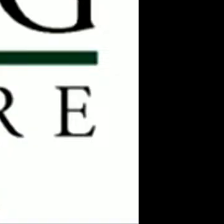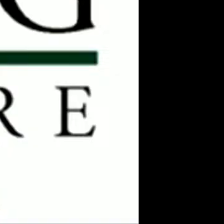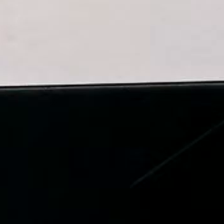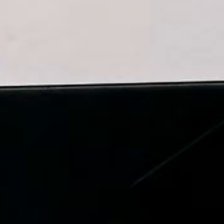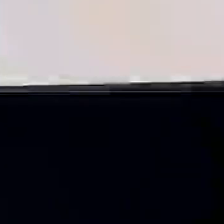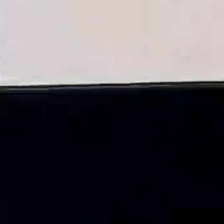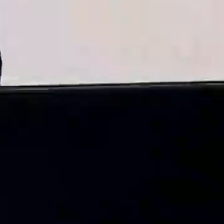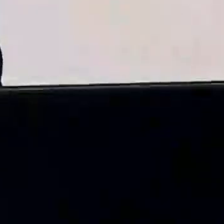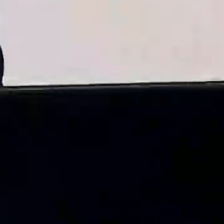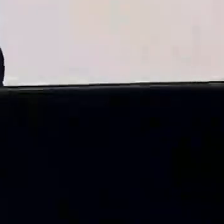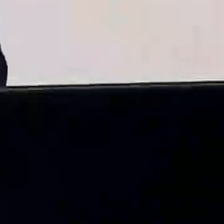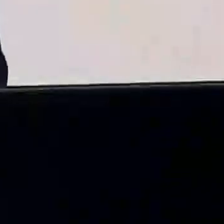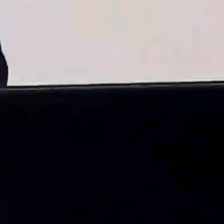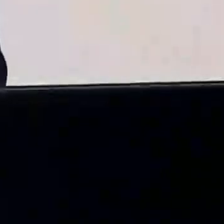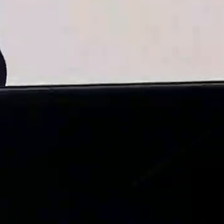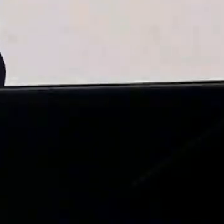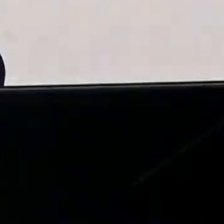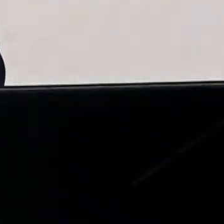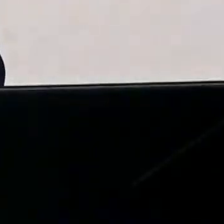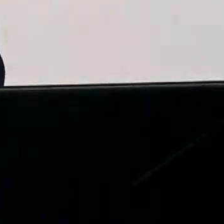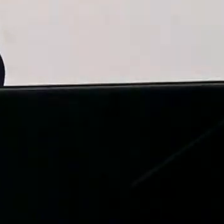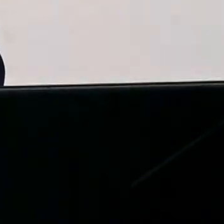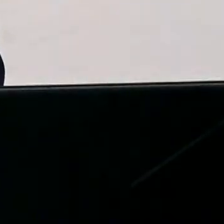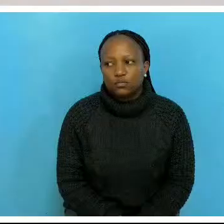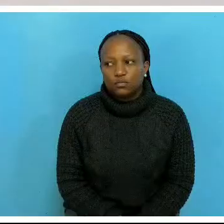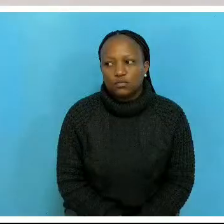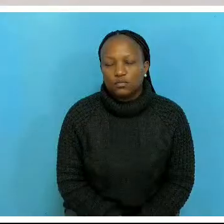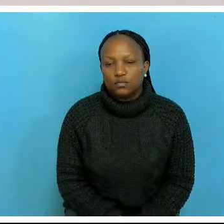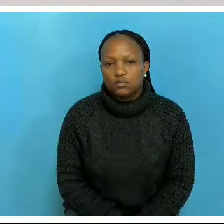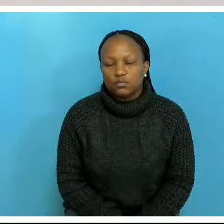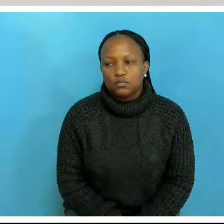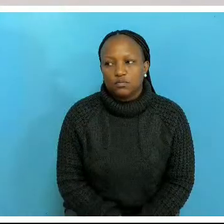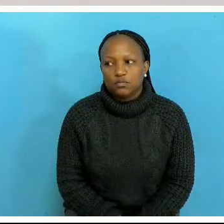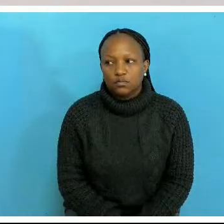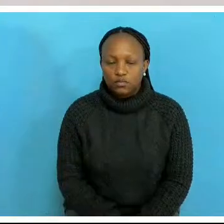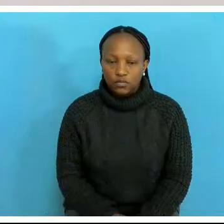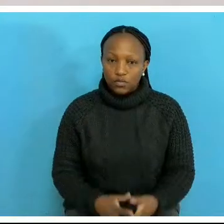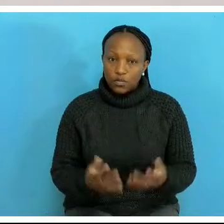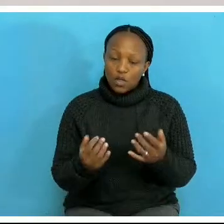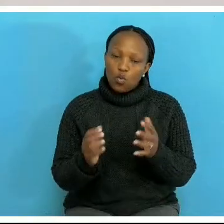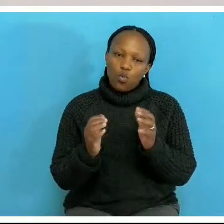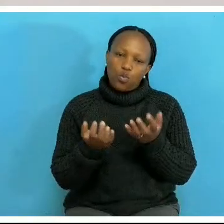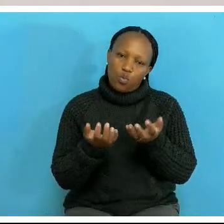Right, can I... Yes, we will give you opportunity.